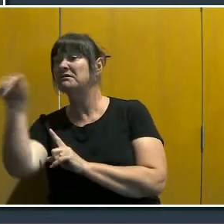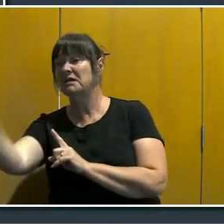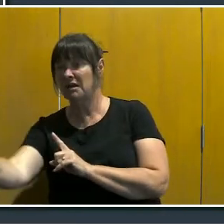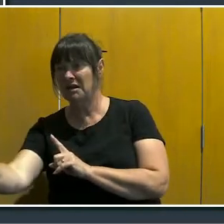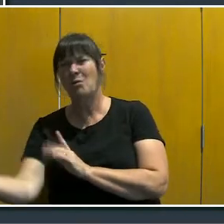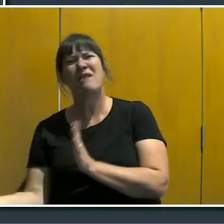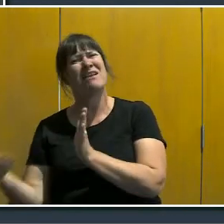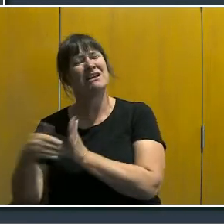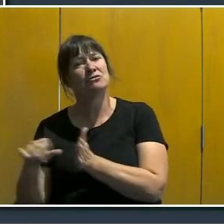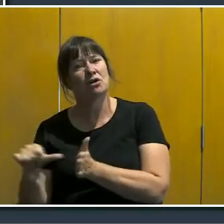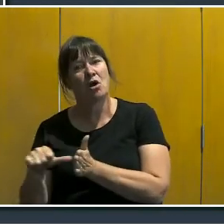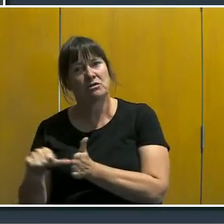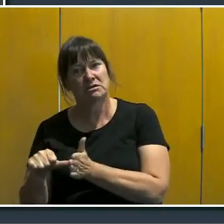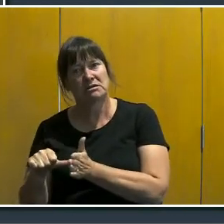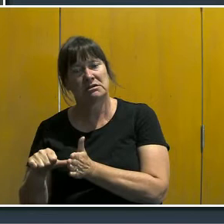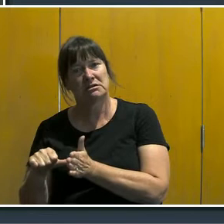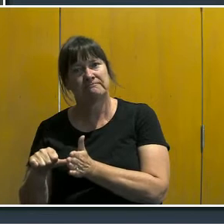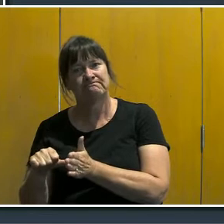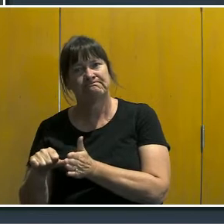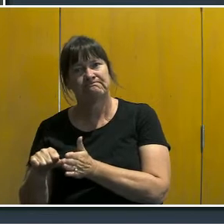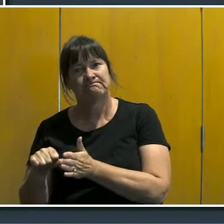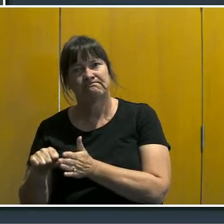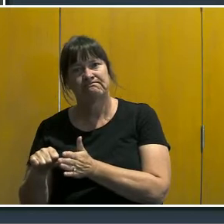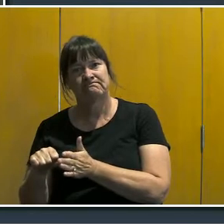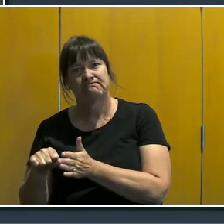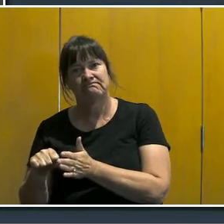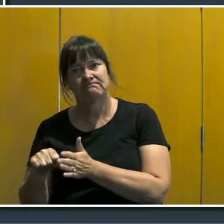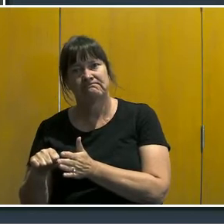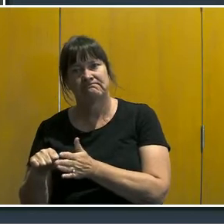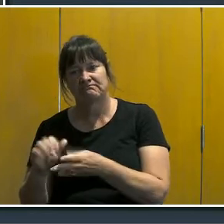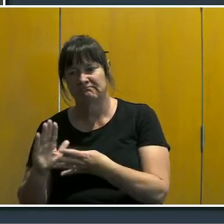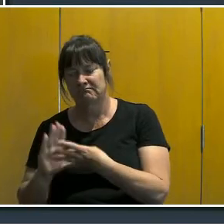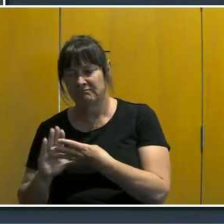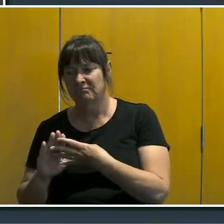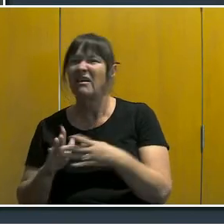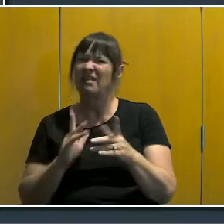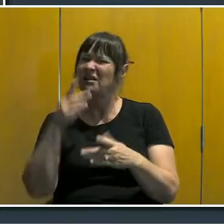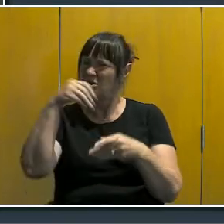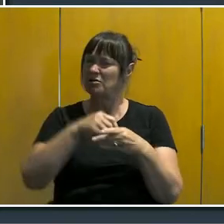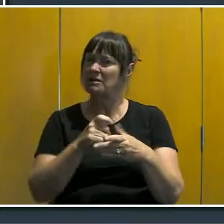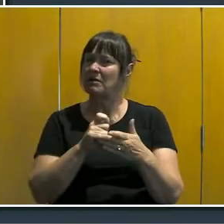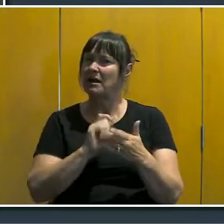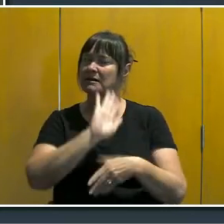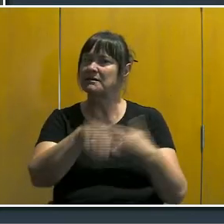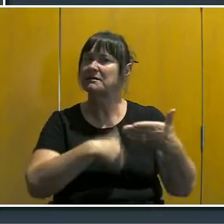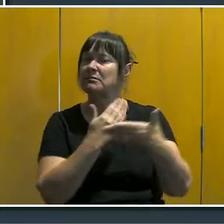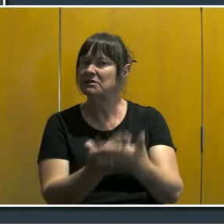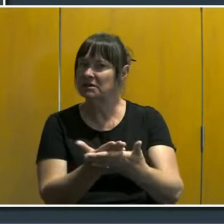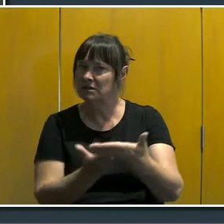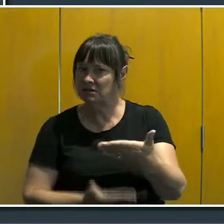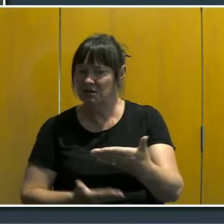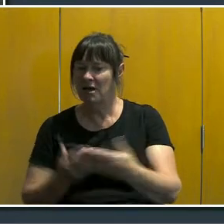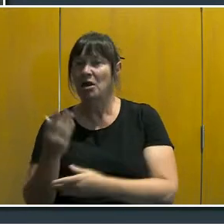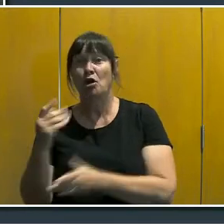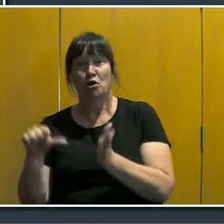extra costs. And I would divide those costs, as I did in my written submission, up into two